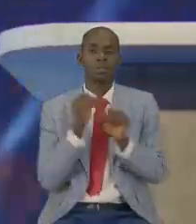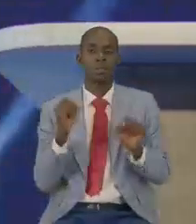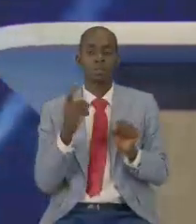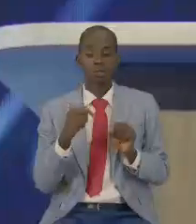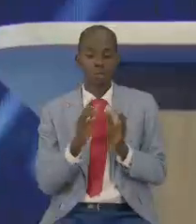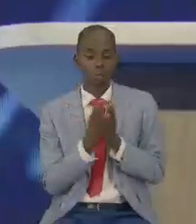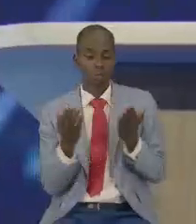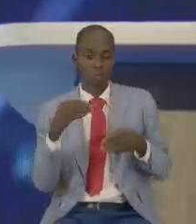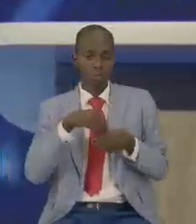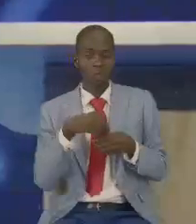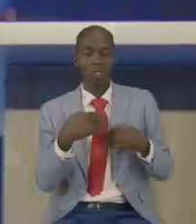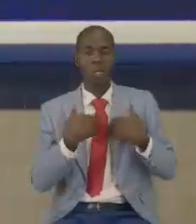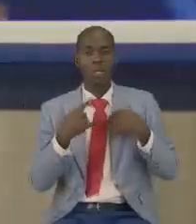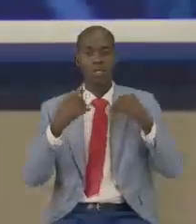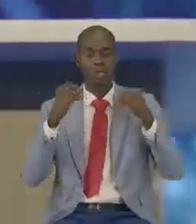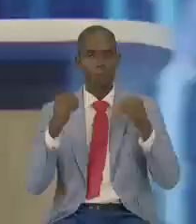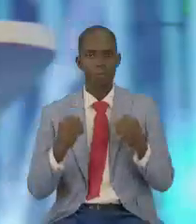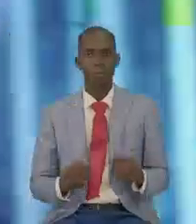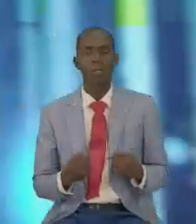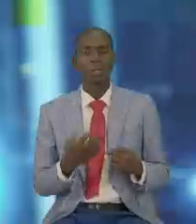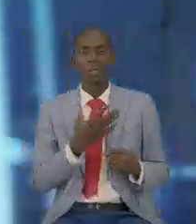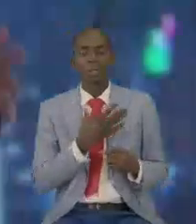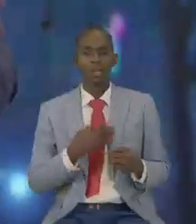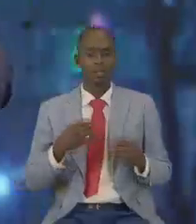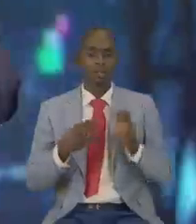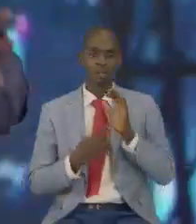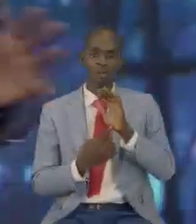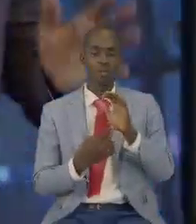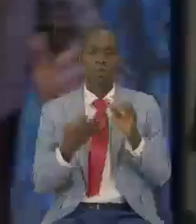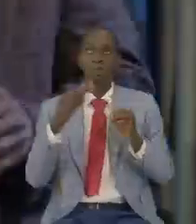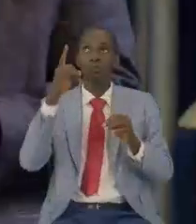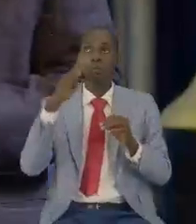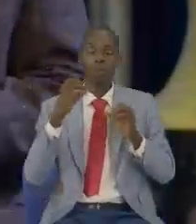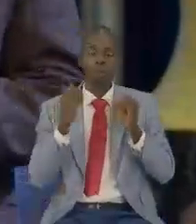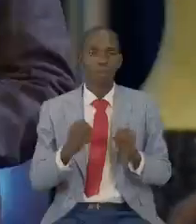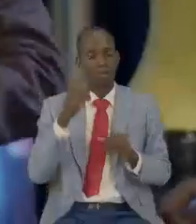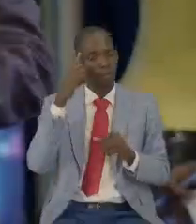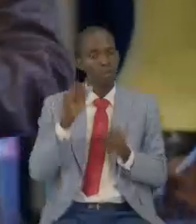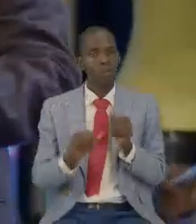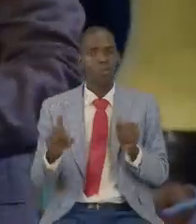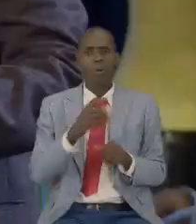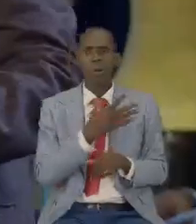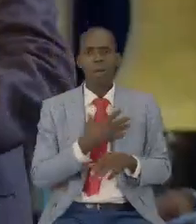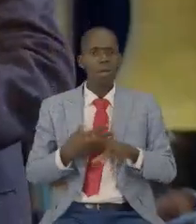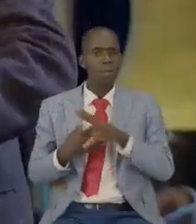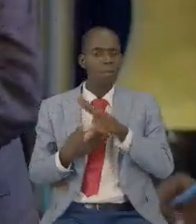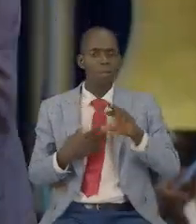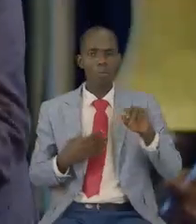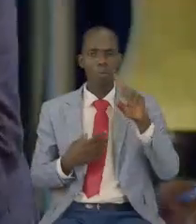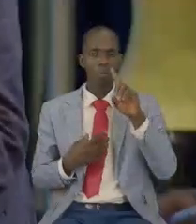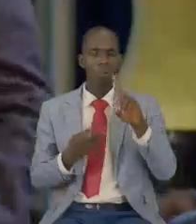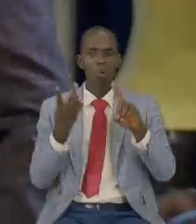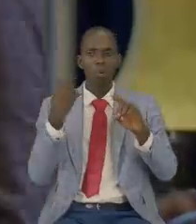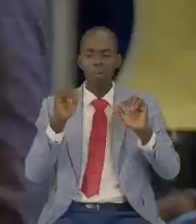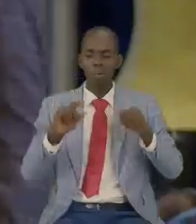everyone in the universe. And no one was found to open that book and open and